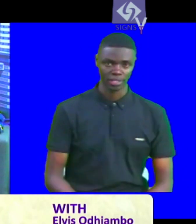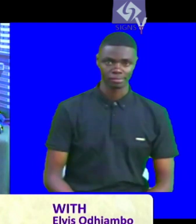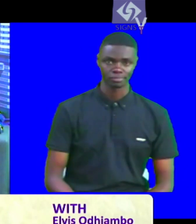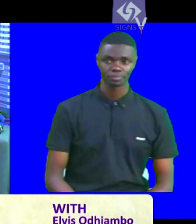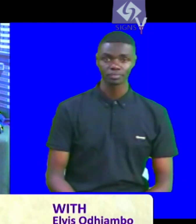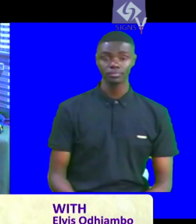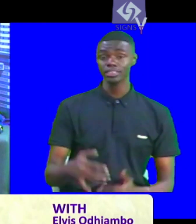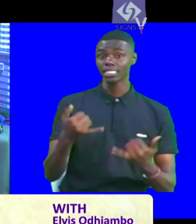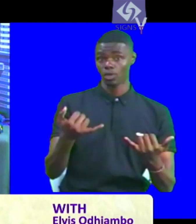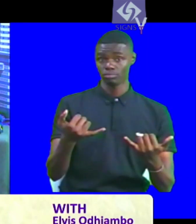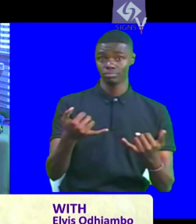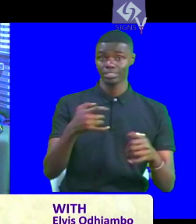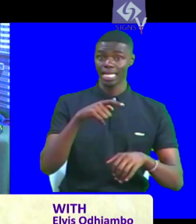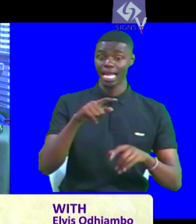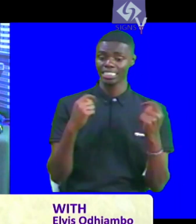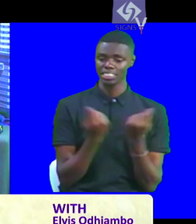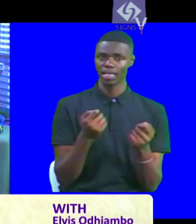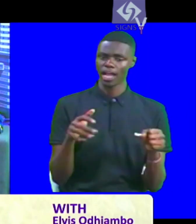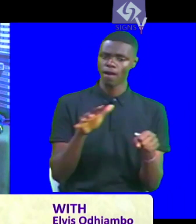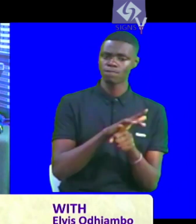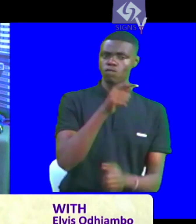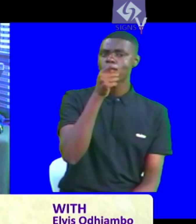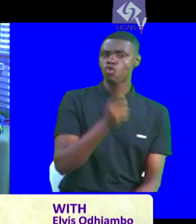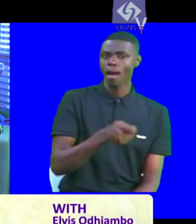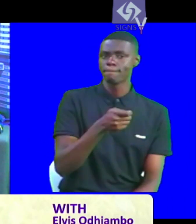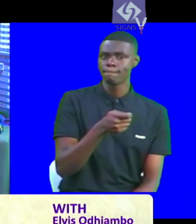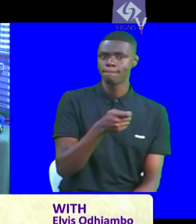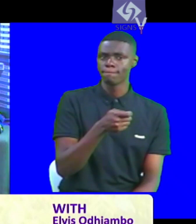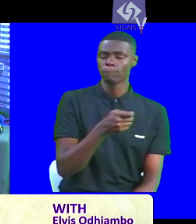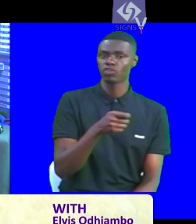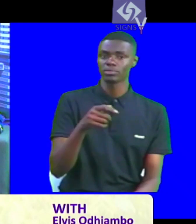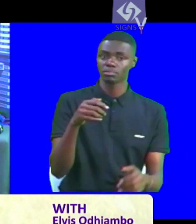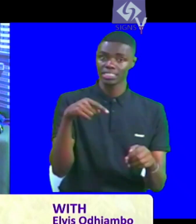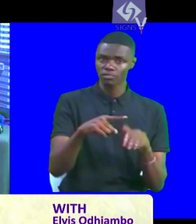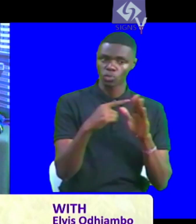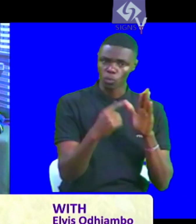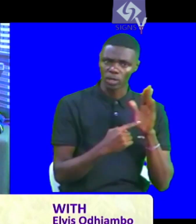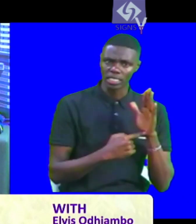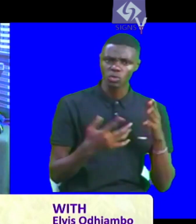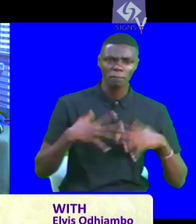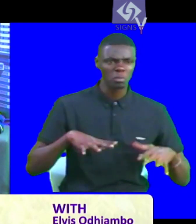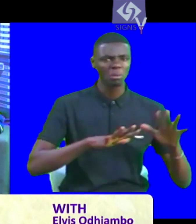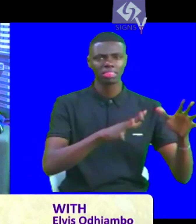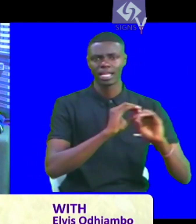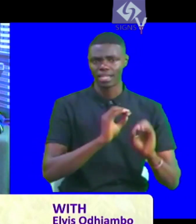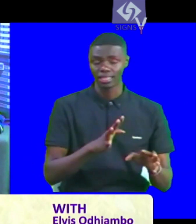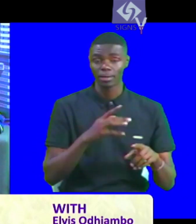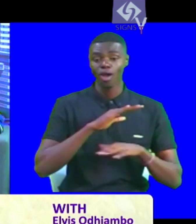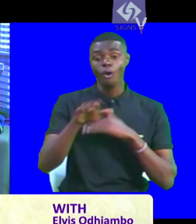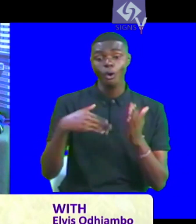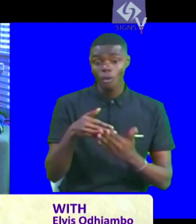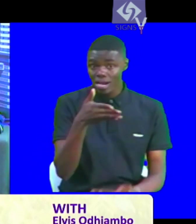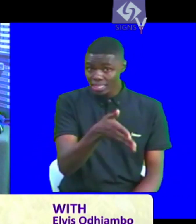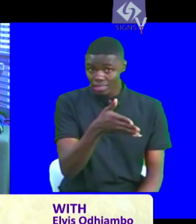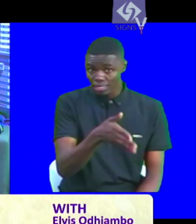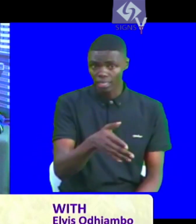sema timu kama Fulham. Si hata hiyo kwa ligi. Na timu iko chini, hata watu hawahesabiki. So sisi